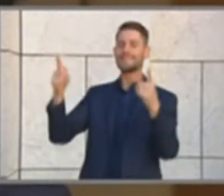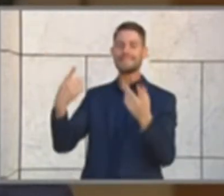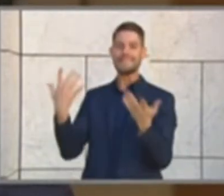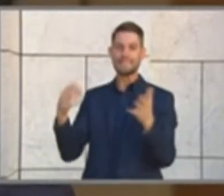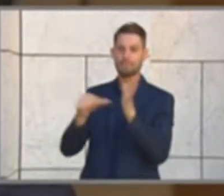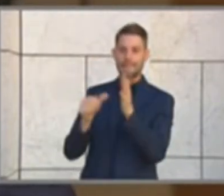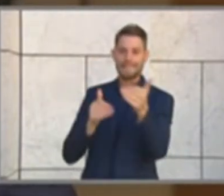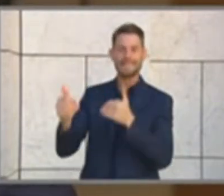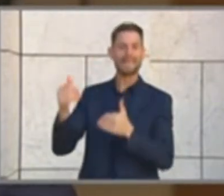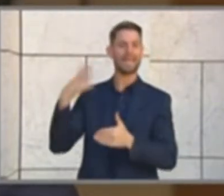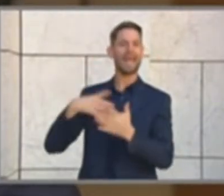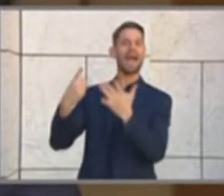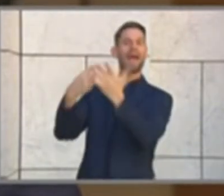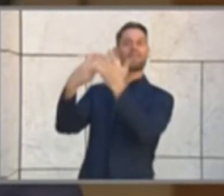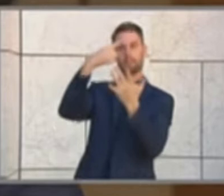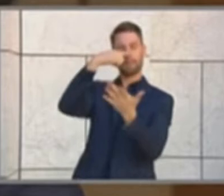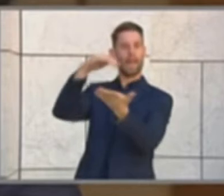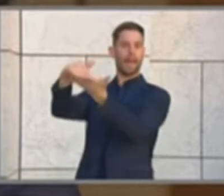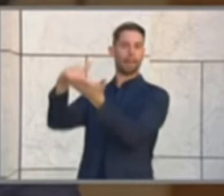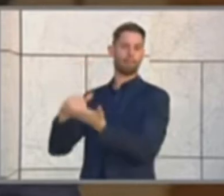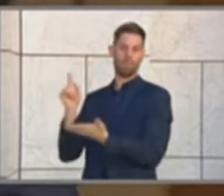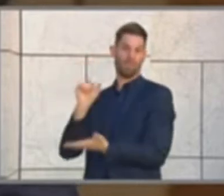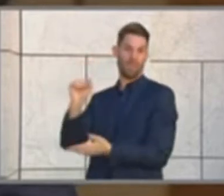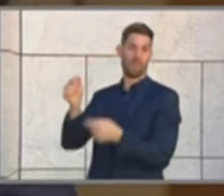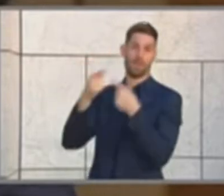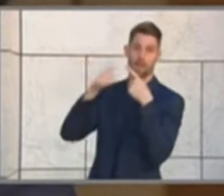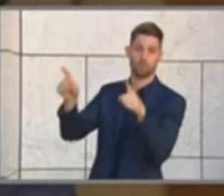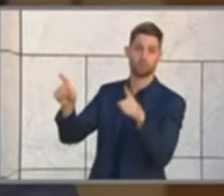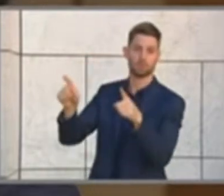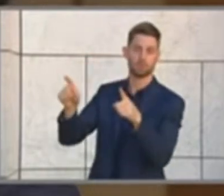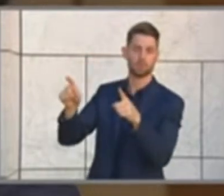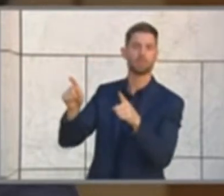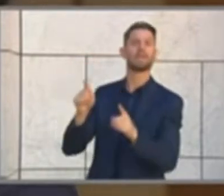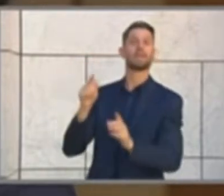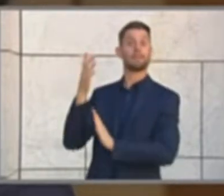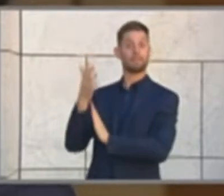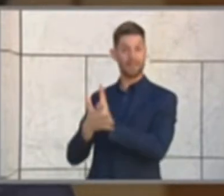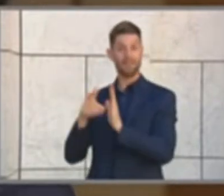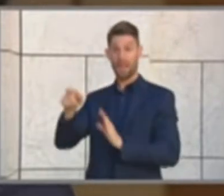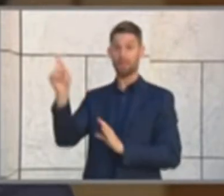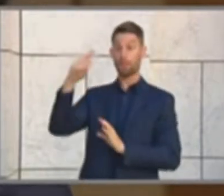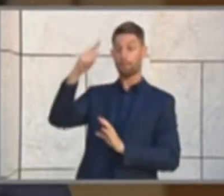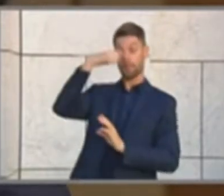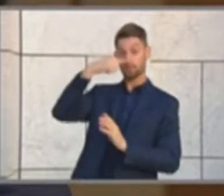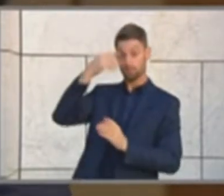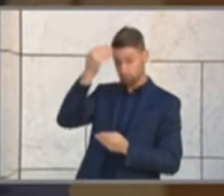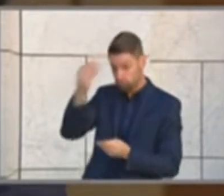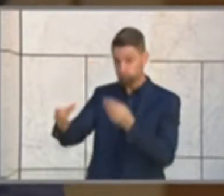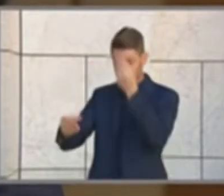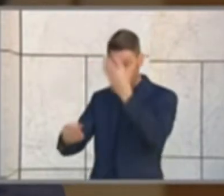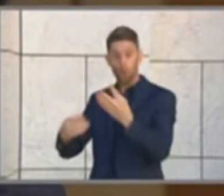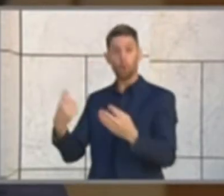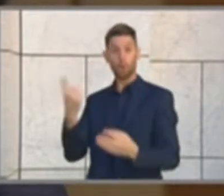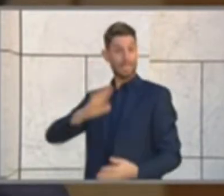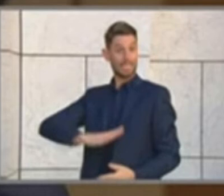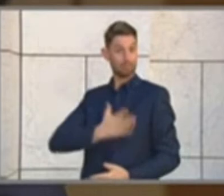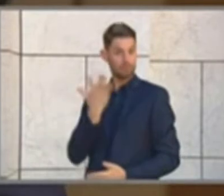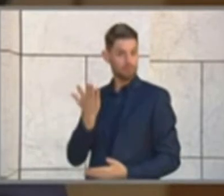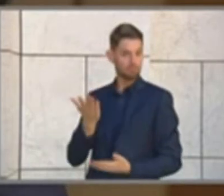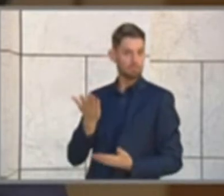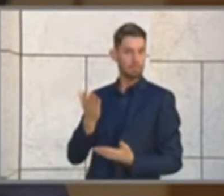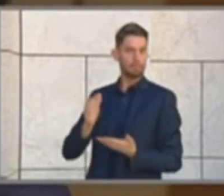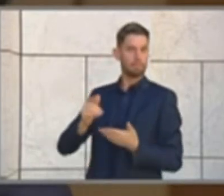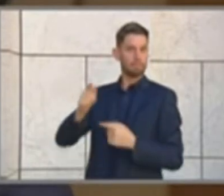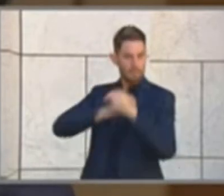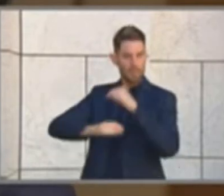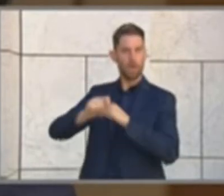has said that they are shortly going to narrow down the list of interested parties and then to welcome